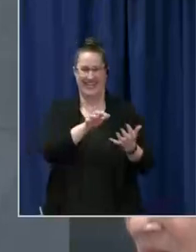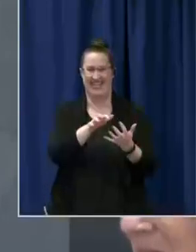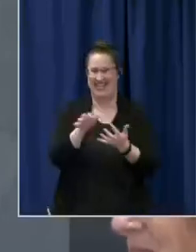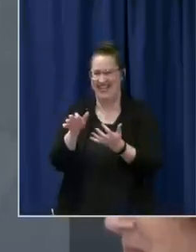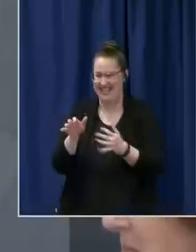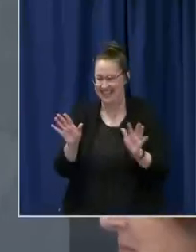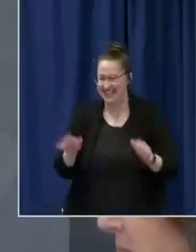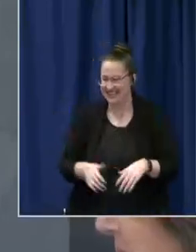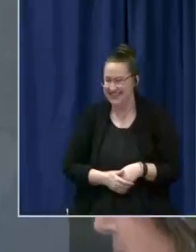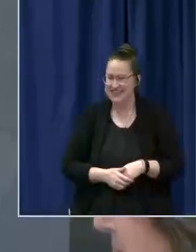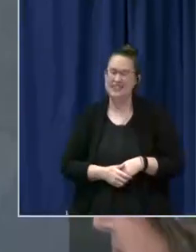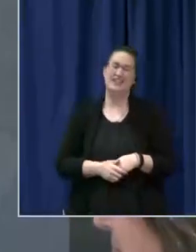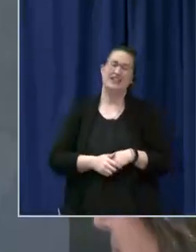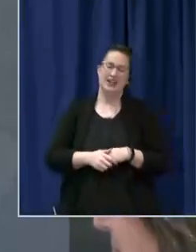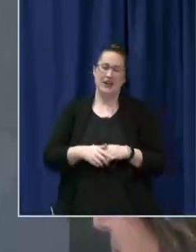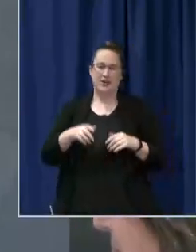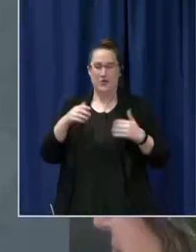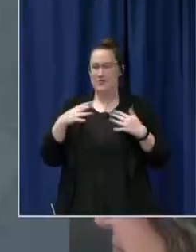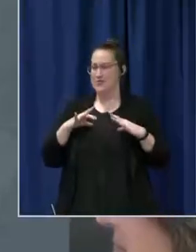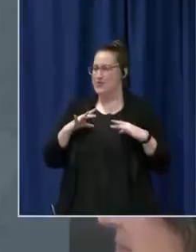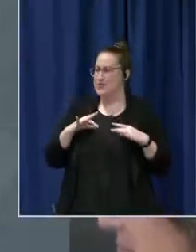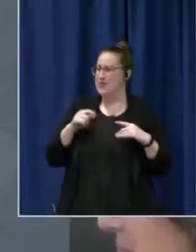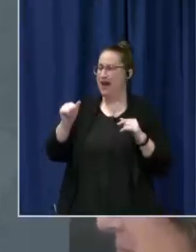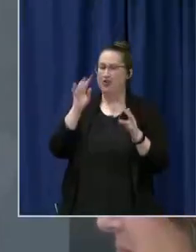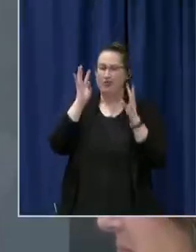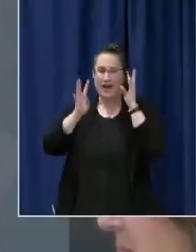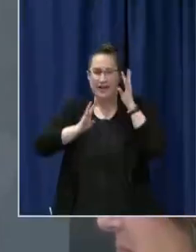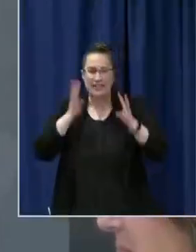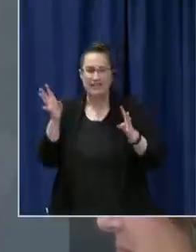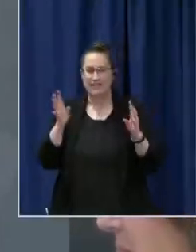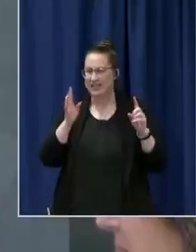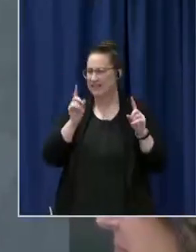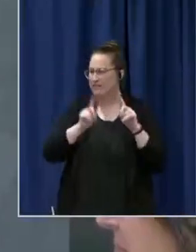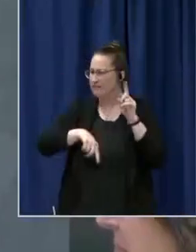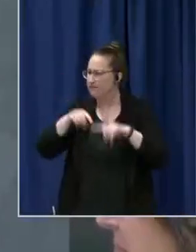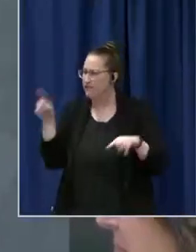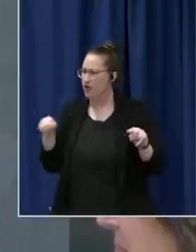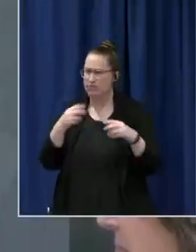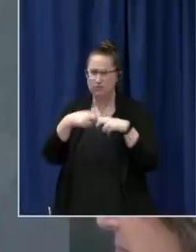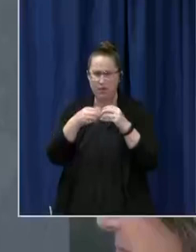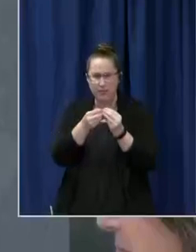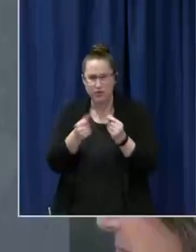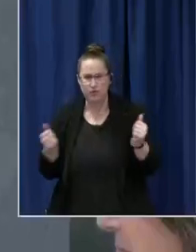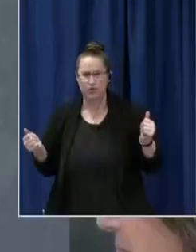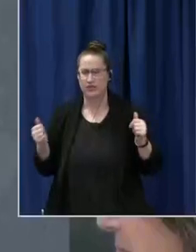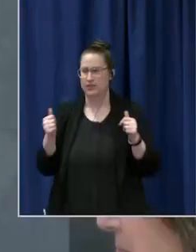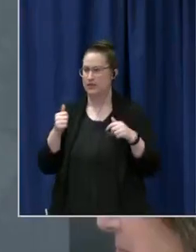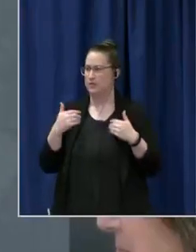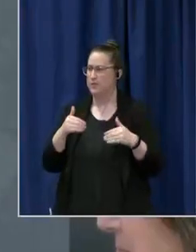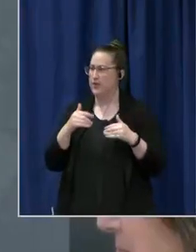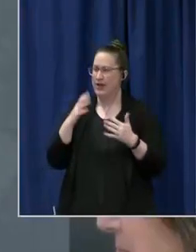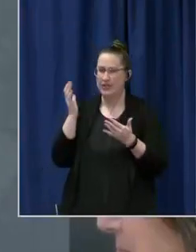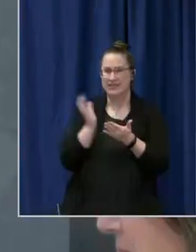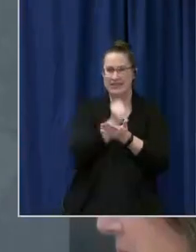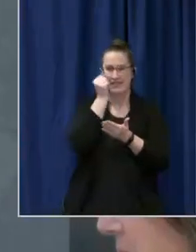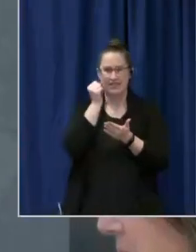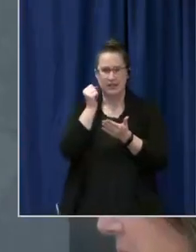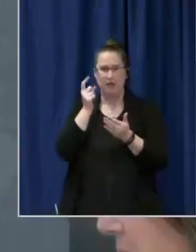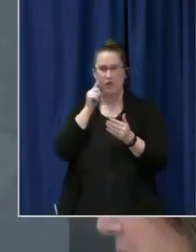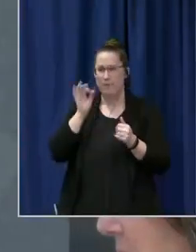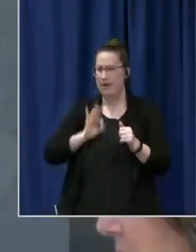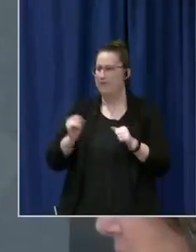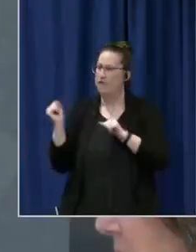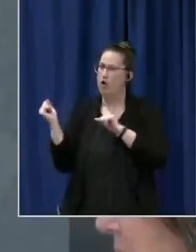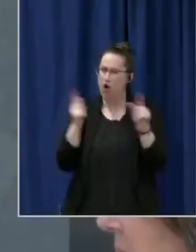Now, we can harness this creativity and the solutions that the disability community brings to our communications for the benefit of